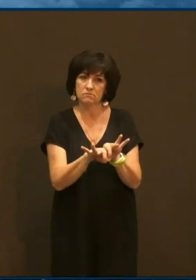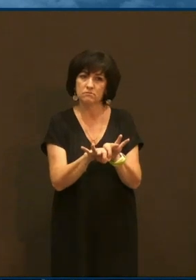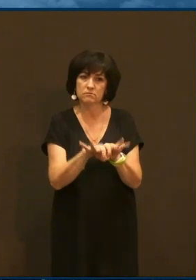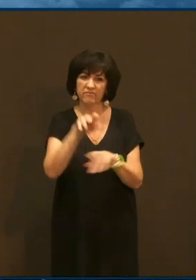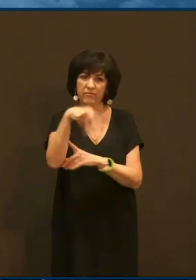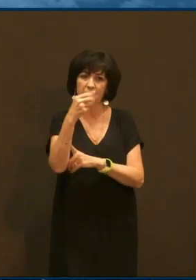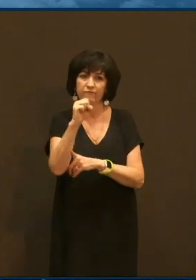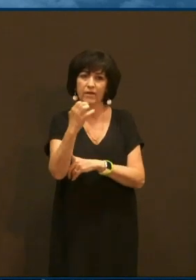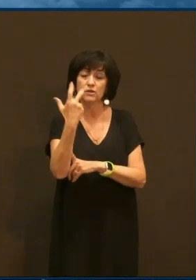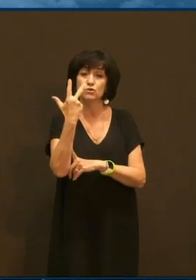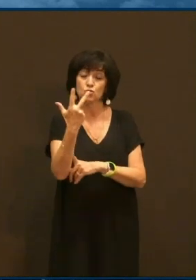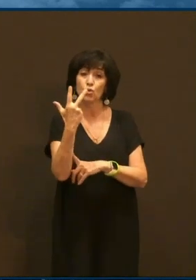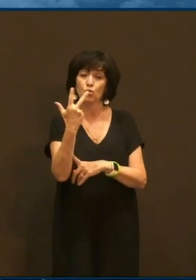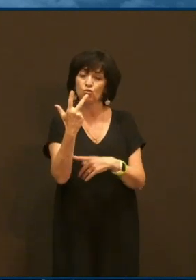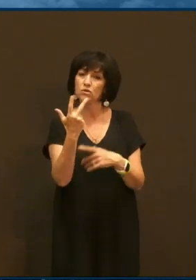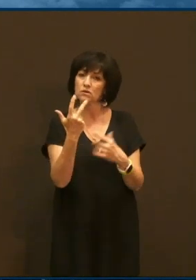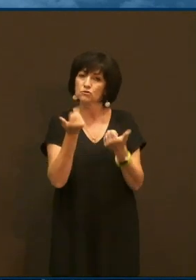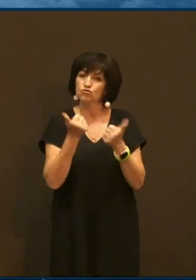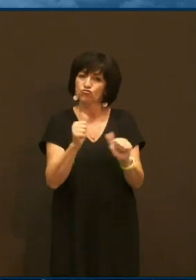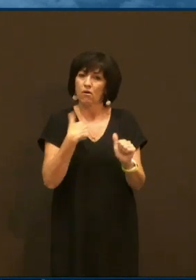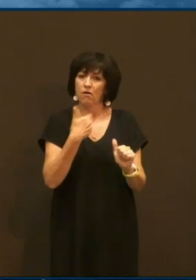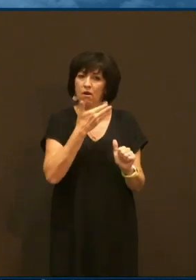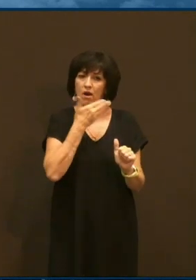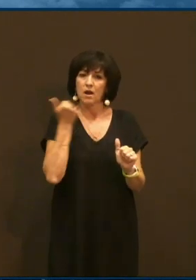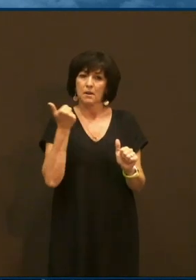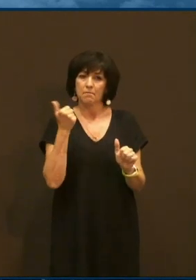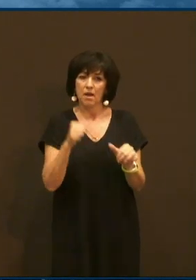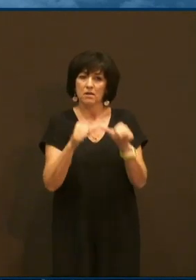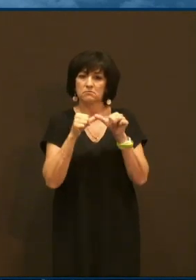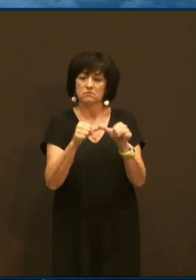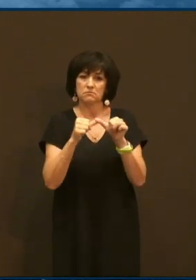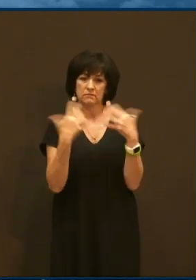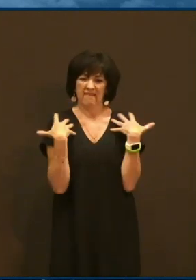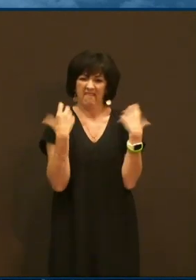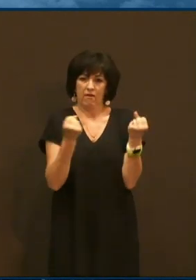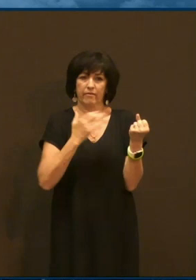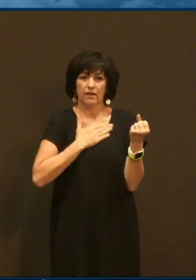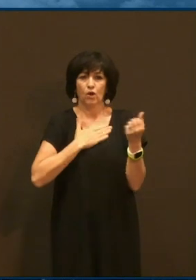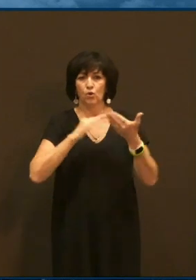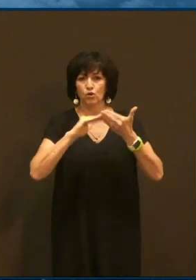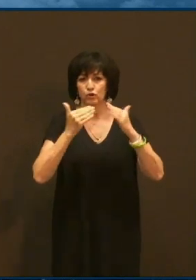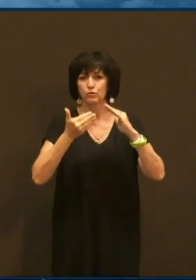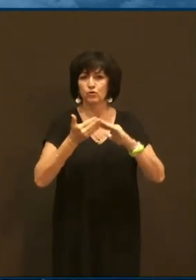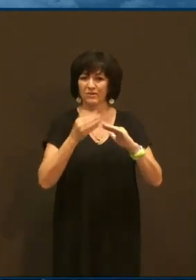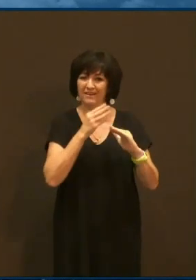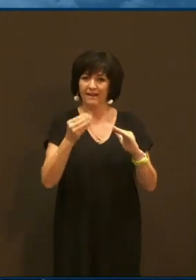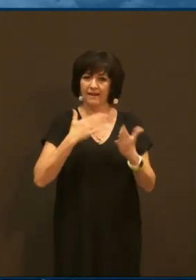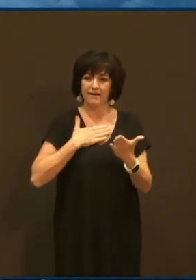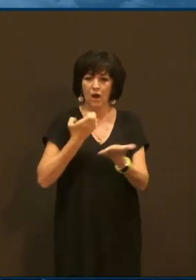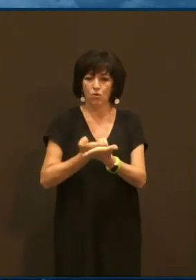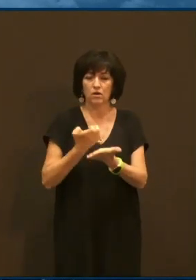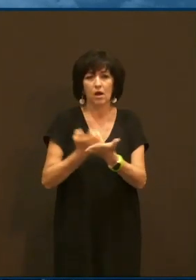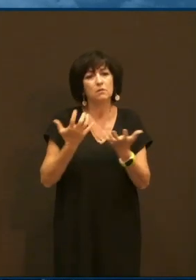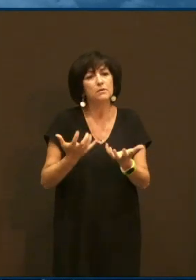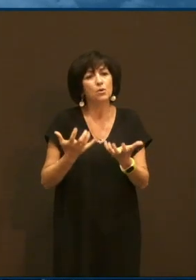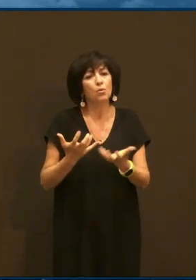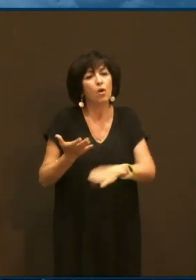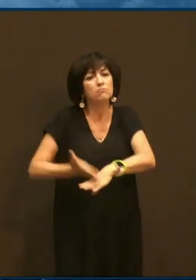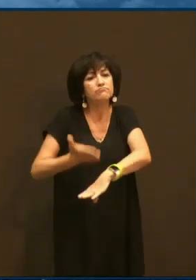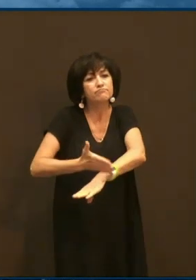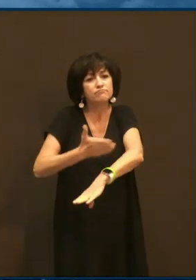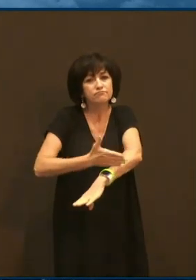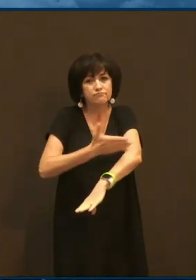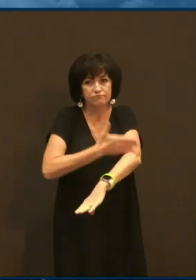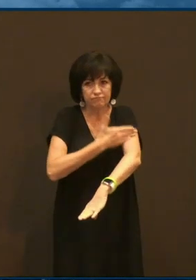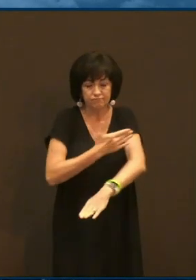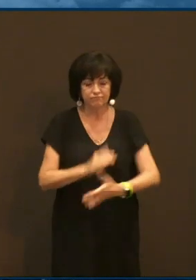community while making our economy stronger again. Great, thank you, Governor. I have a few items I'm going to